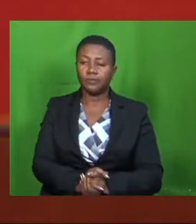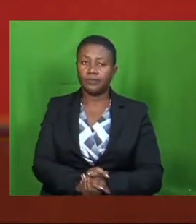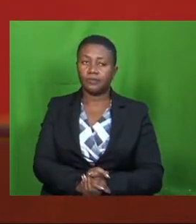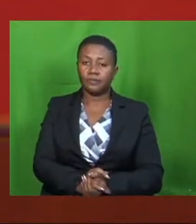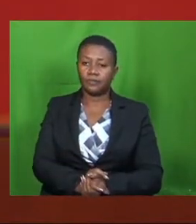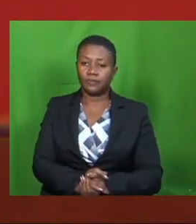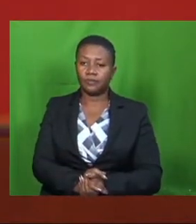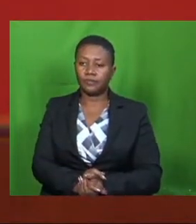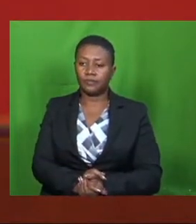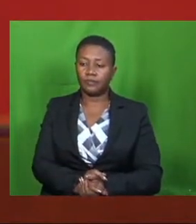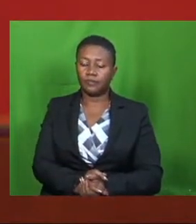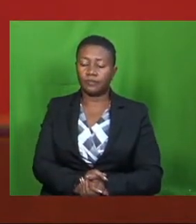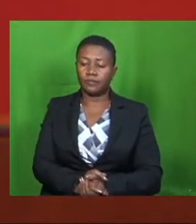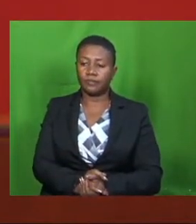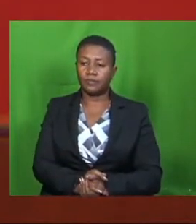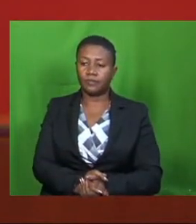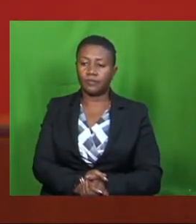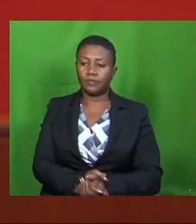can, for good reason,